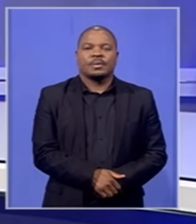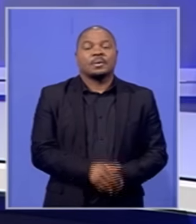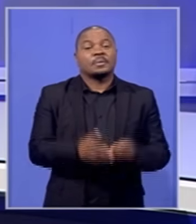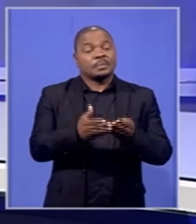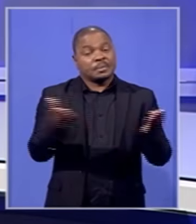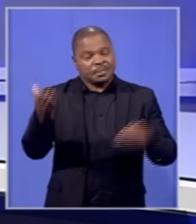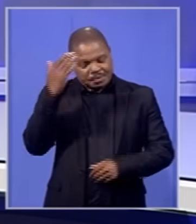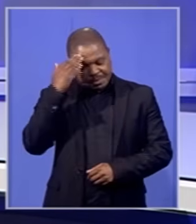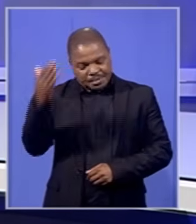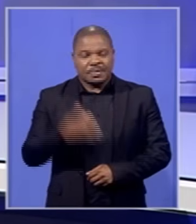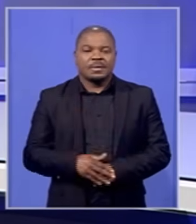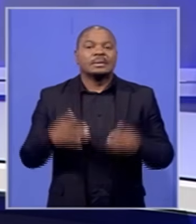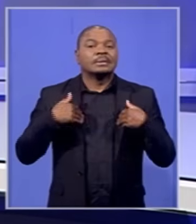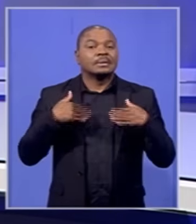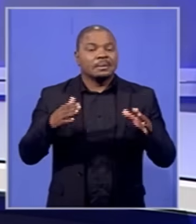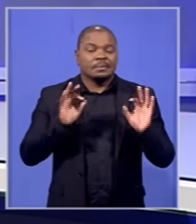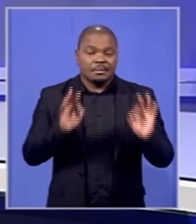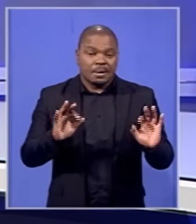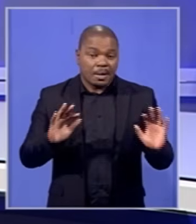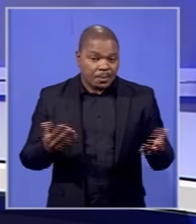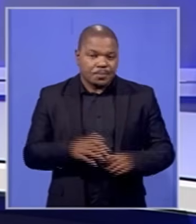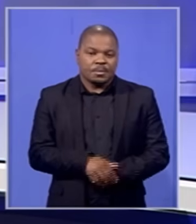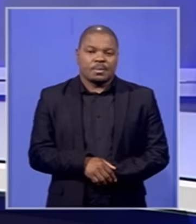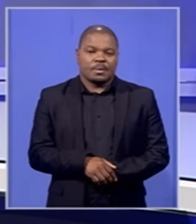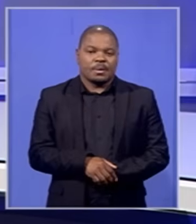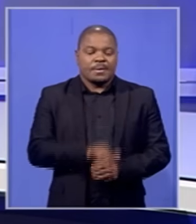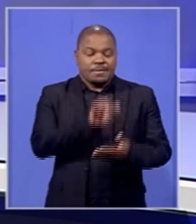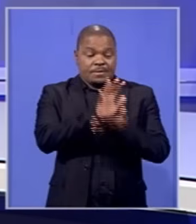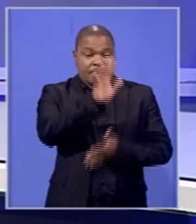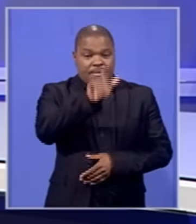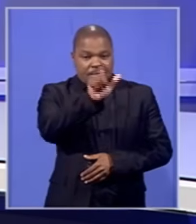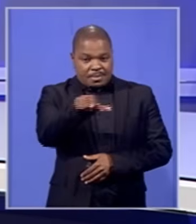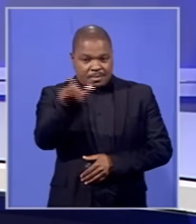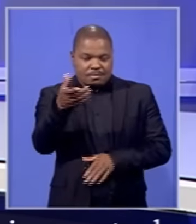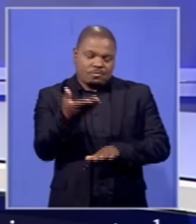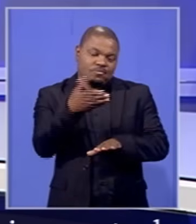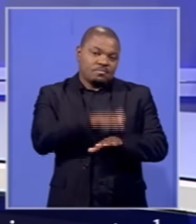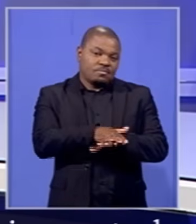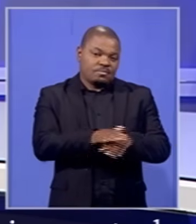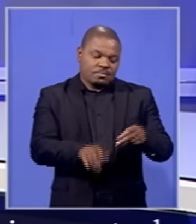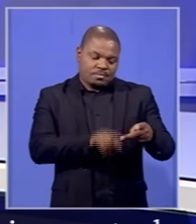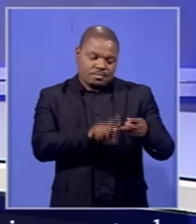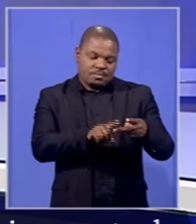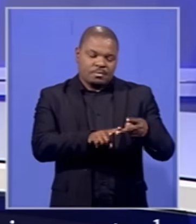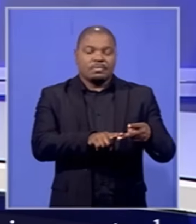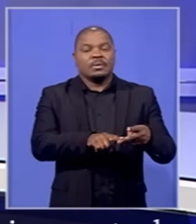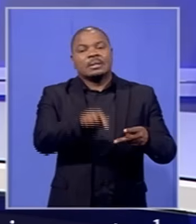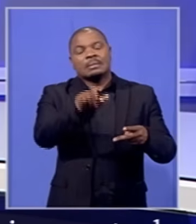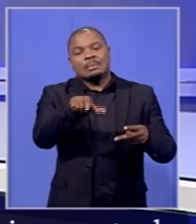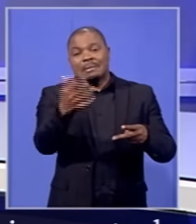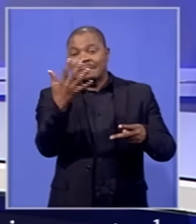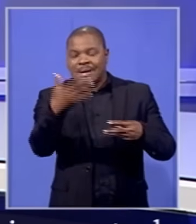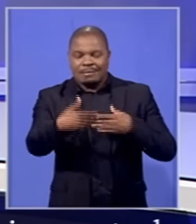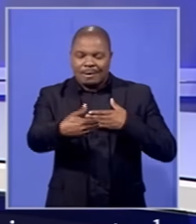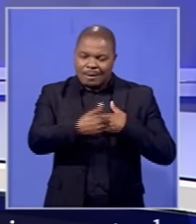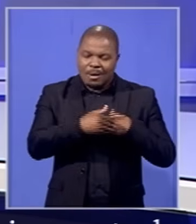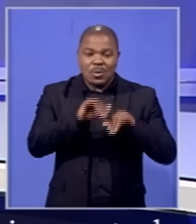Mothoetso madume tla re dithankgolole ka tse direng batho ba le 15 ba tlhokofetse fa ba le batlhano ba gobetse mo go masisi